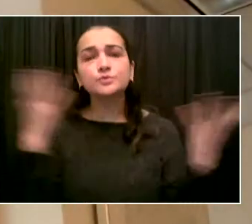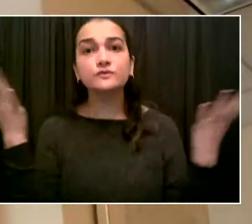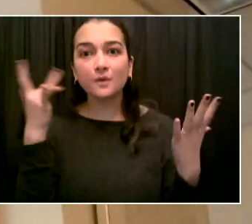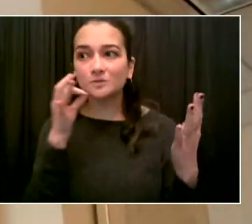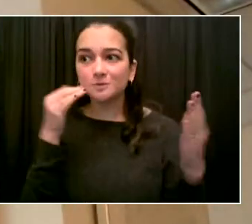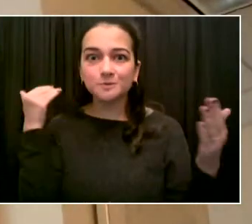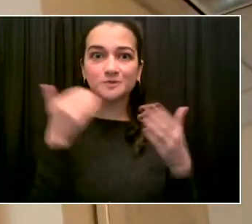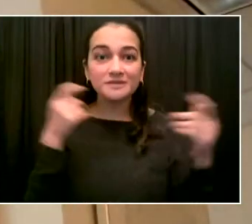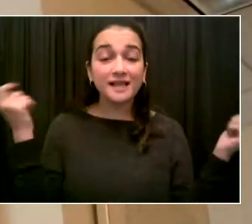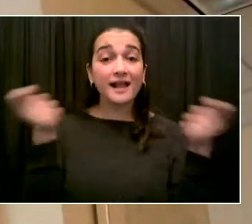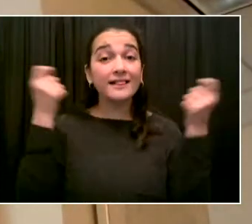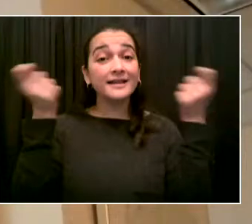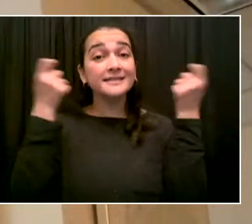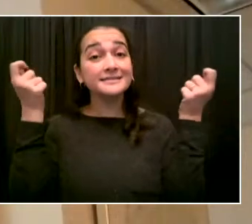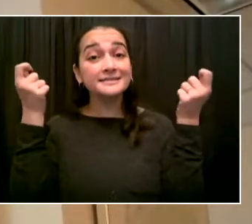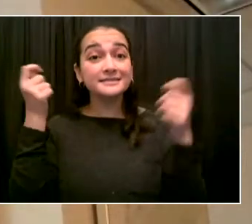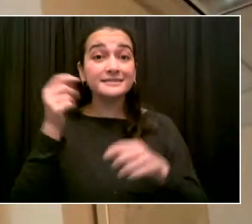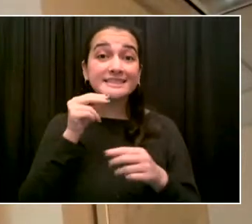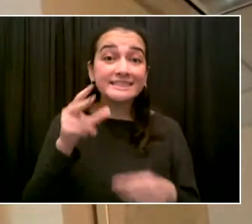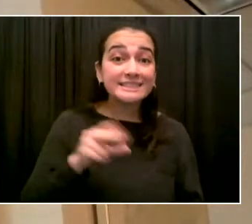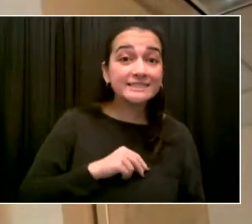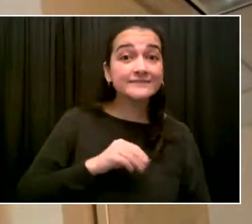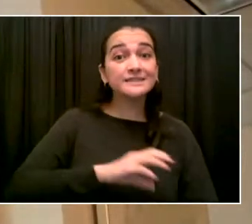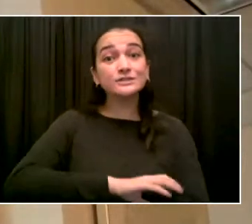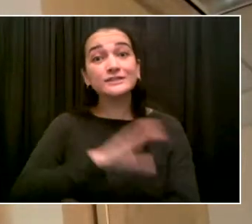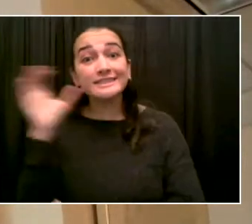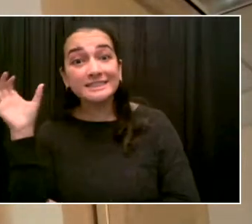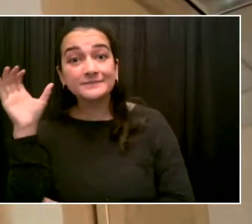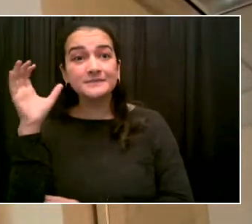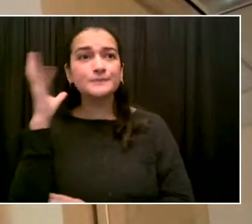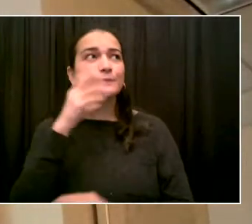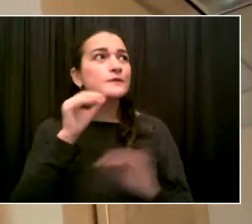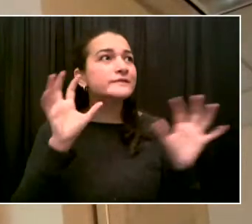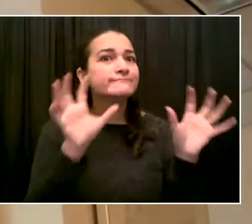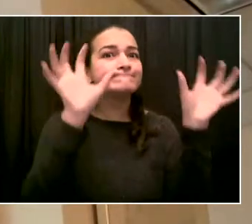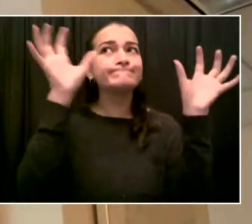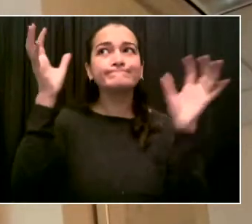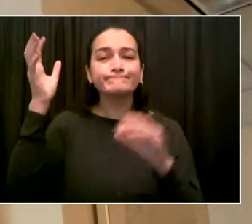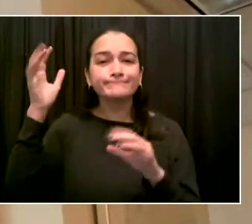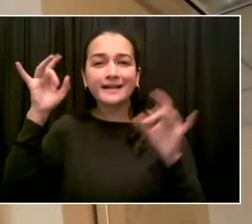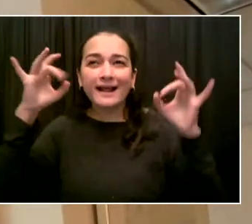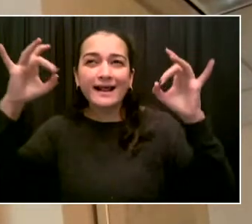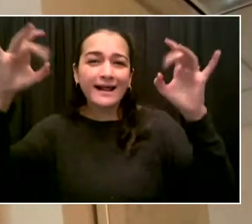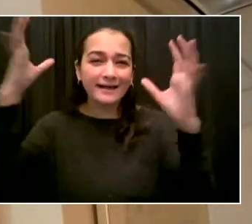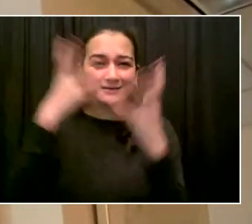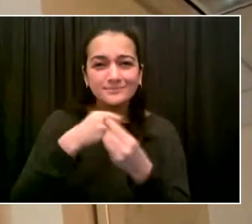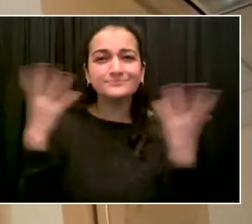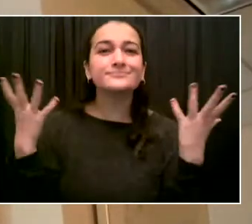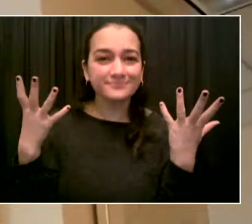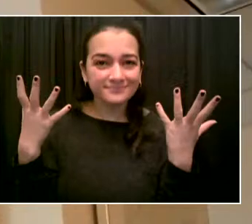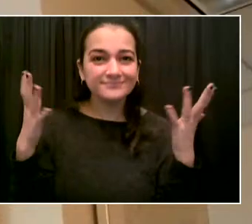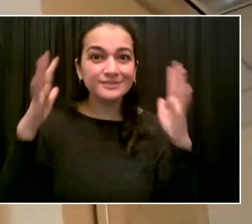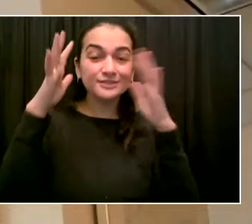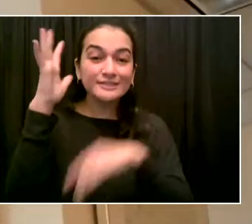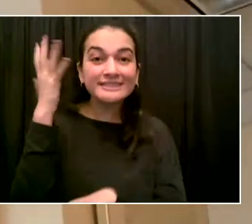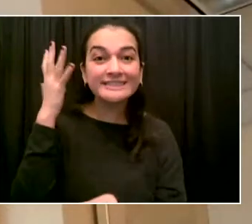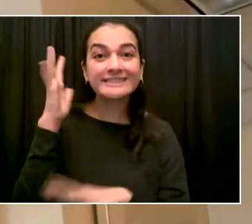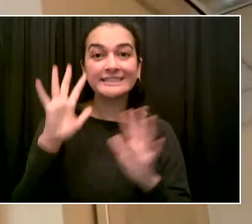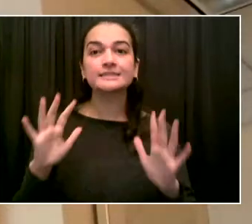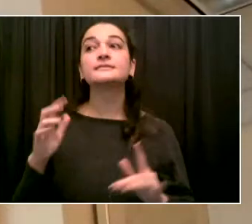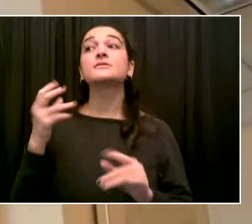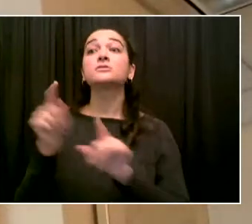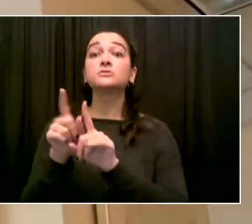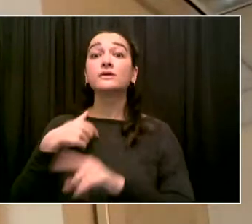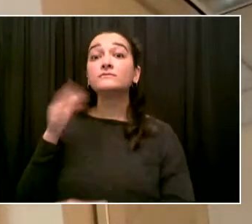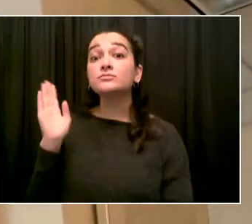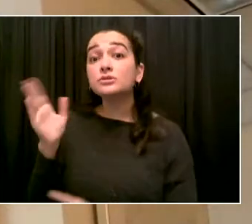because of Broadway, as you mentioned, and museums, restaurants, our amazing performing arts, our hotels, attractions, shops, and parks, and